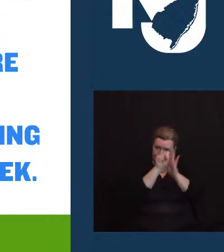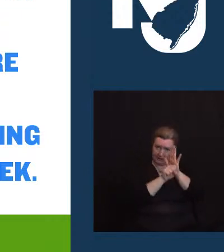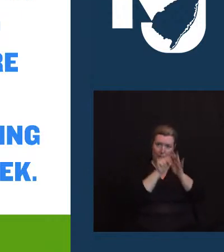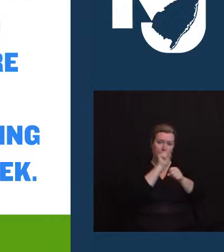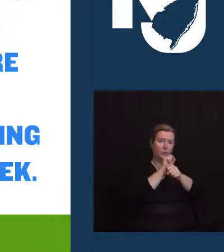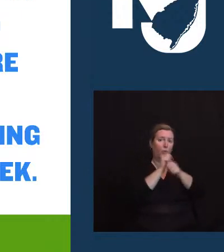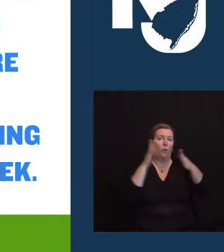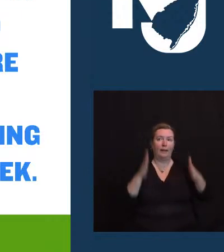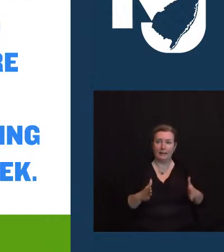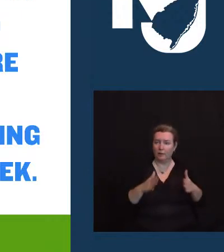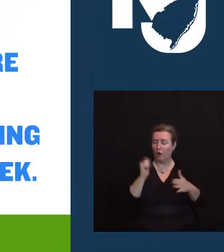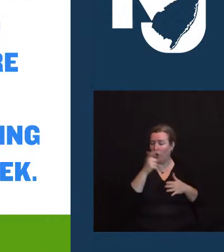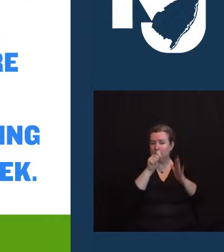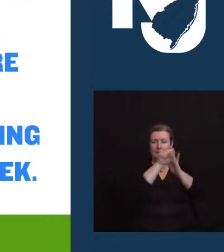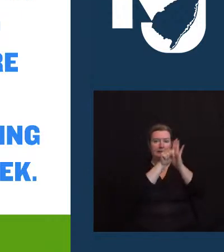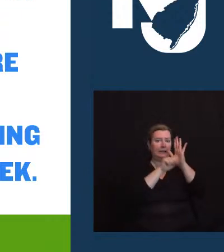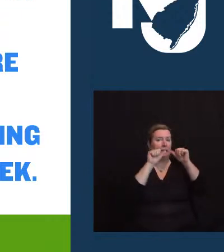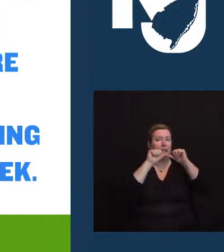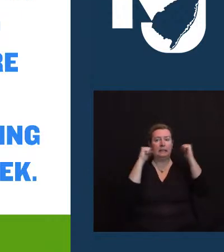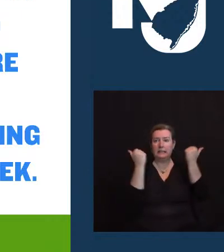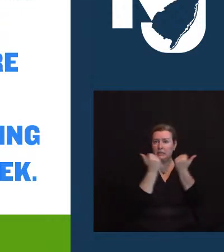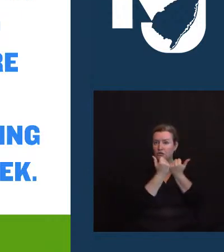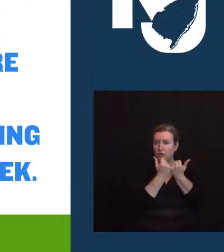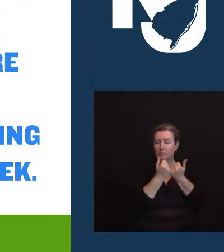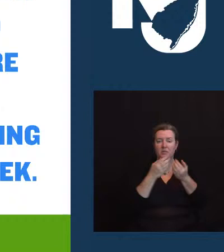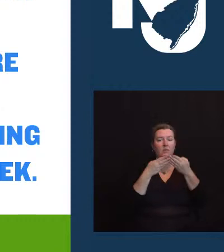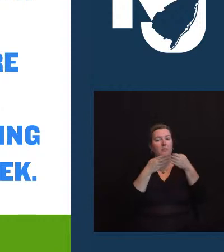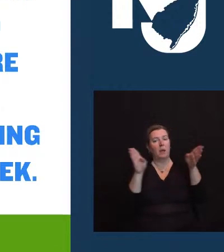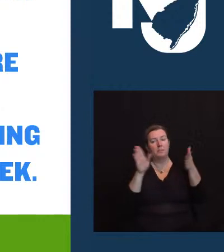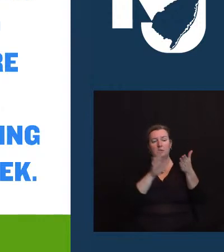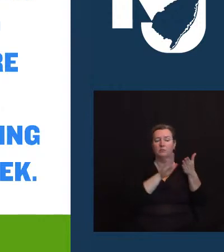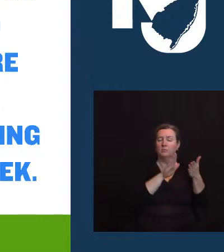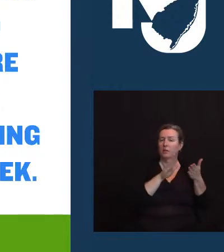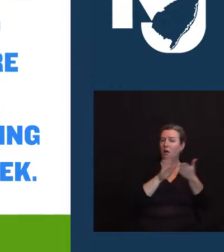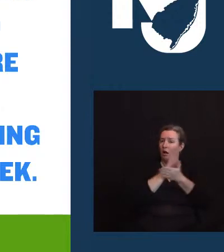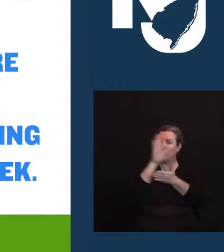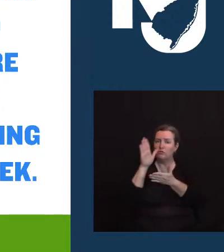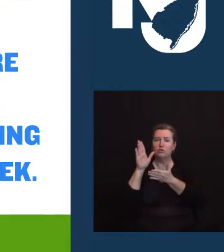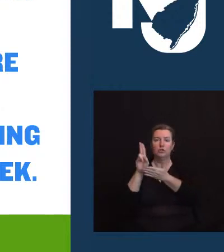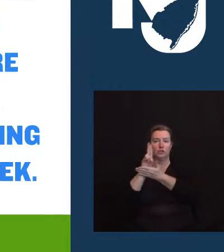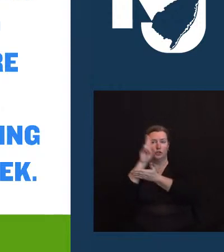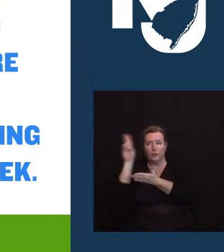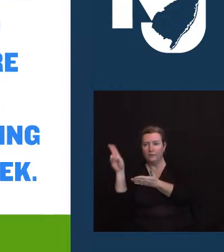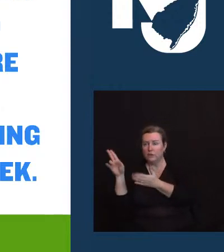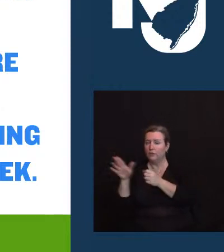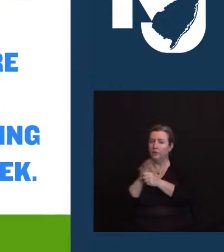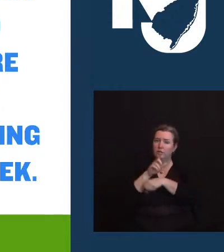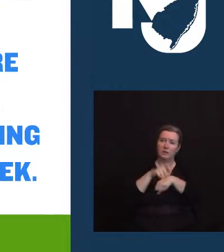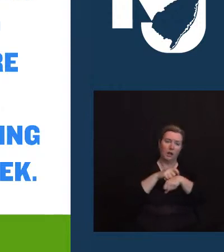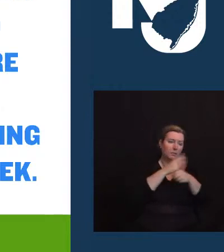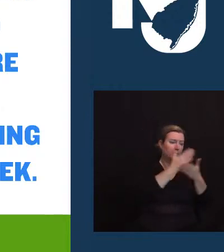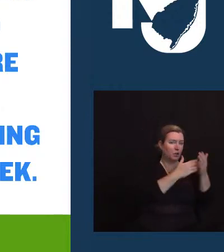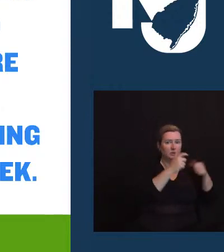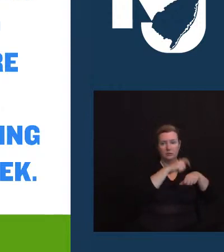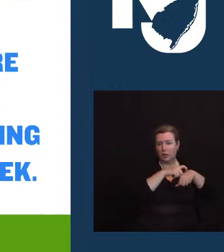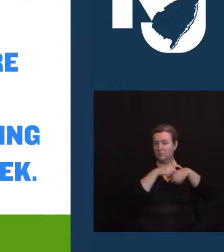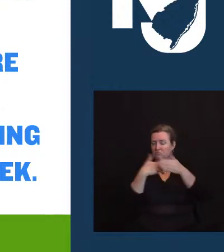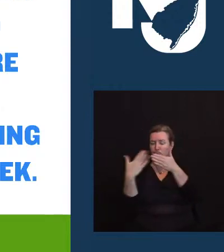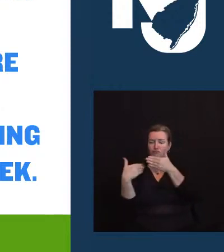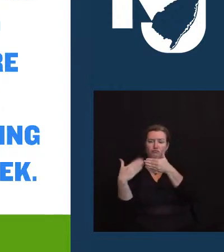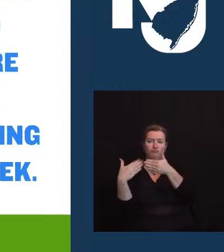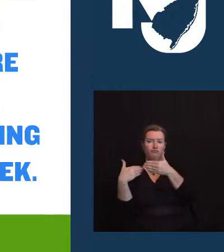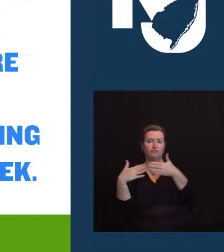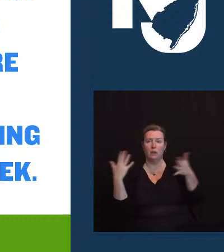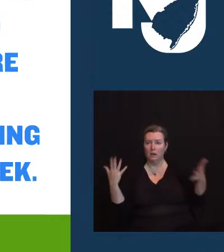agencies, authorities, and public colleges and universities, whether they be full or part-time or contract employees. And again, we will work with our public